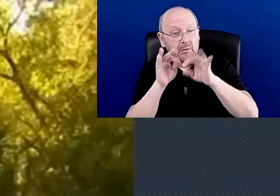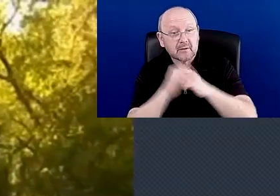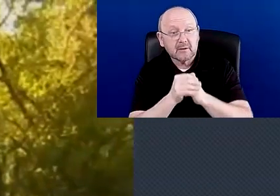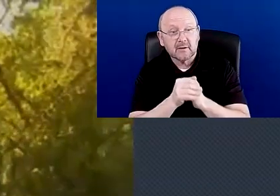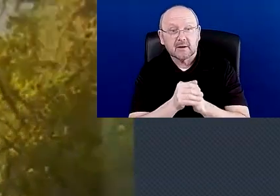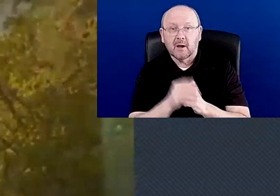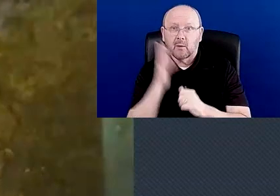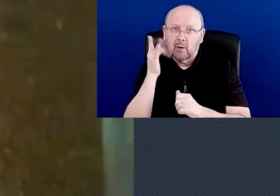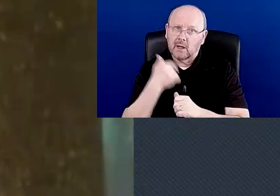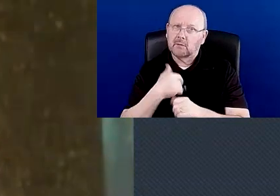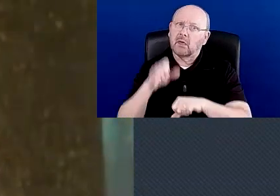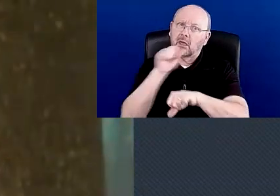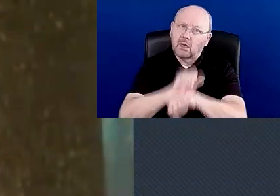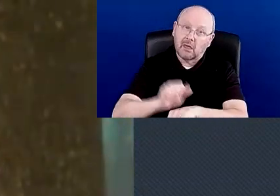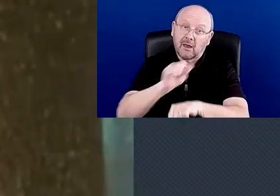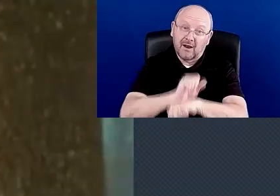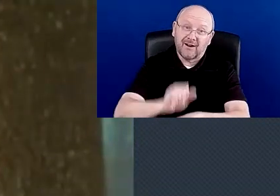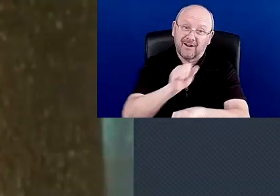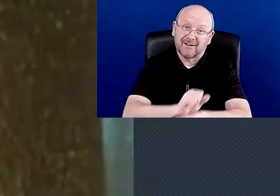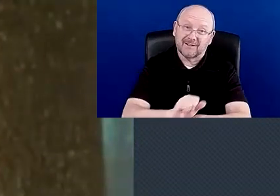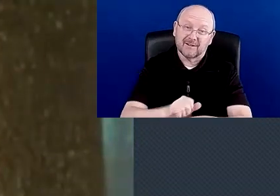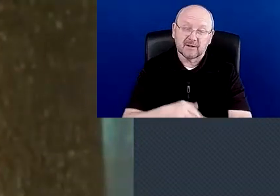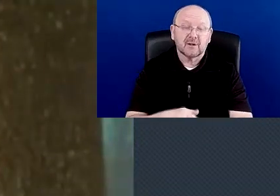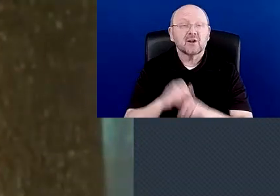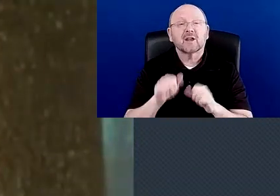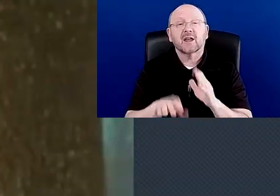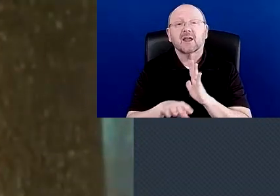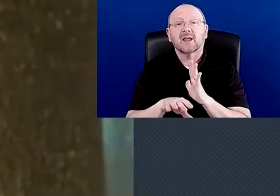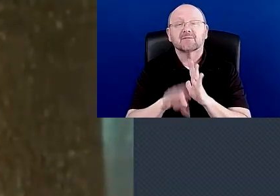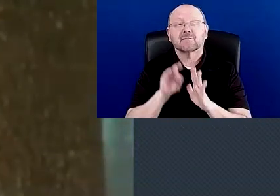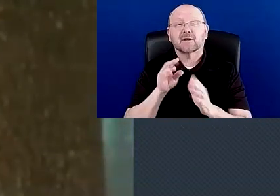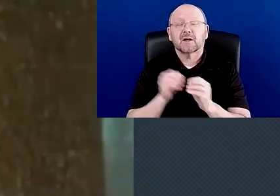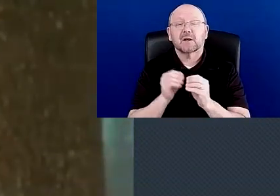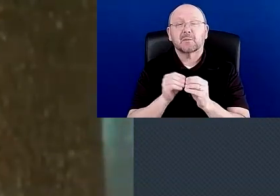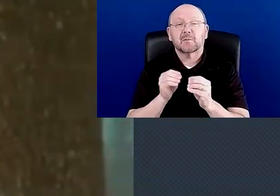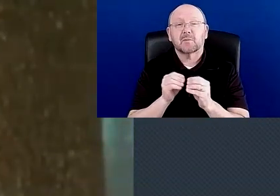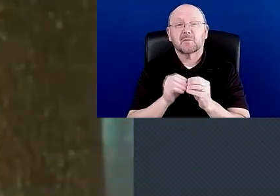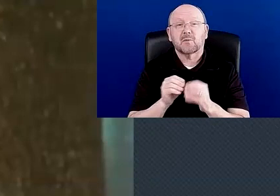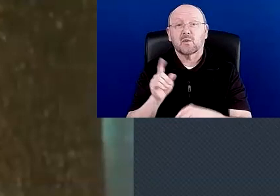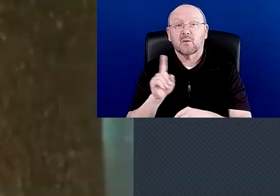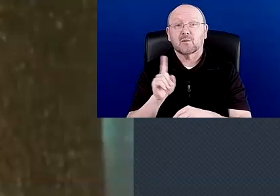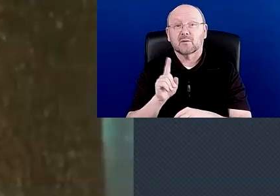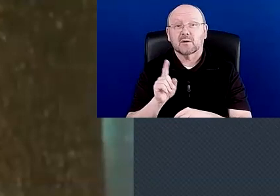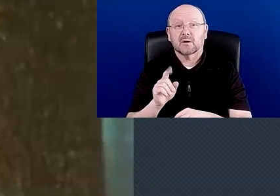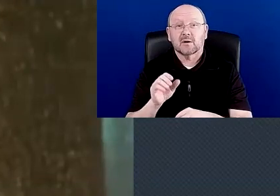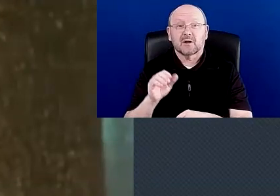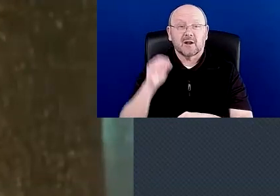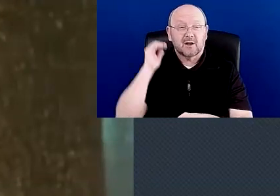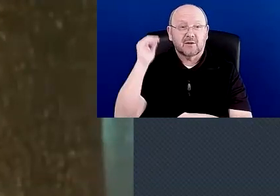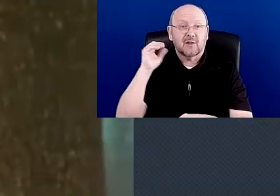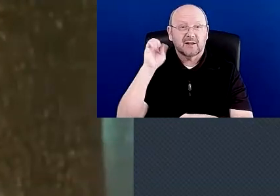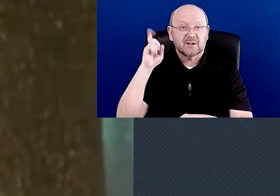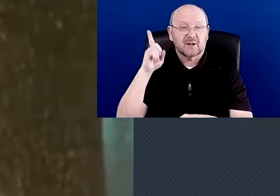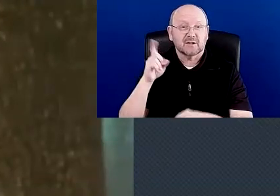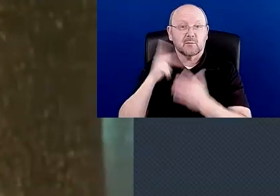work here. We do. You can find more information about the resources offered through the Adult Education Program at Fresno City College by logging on to